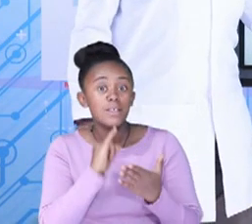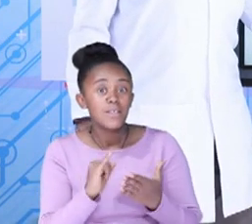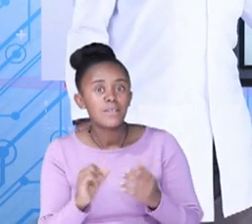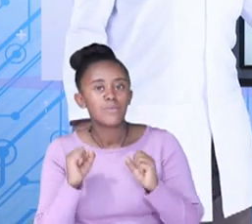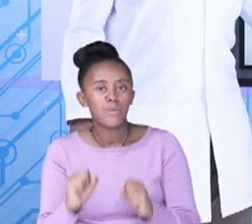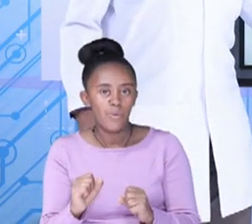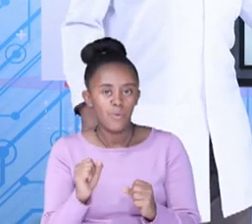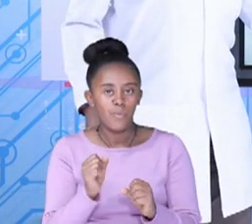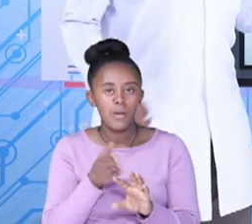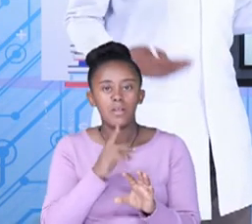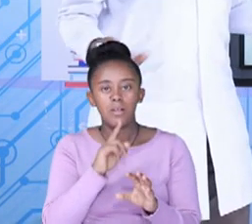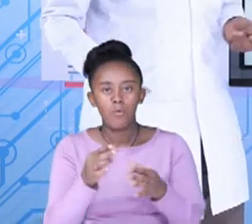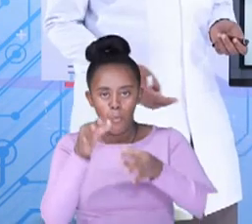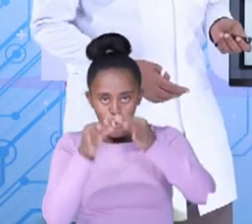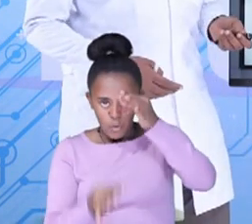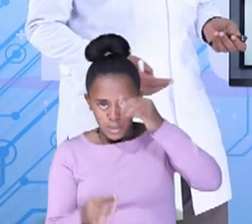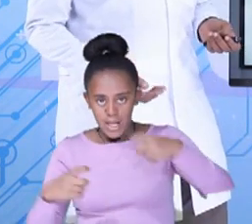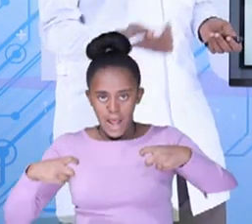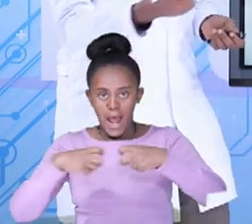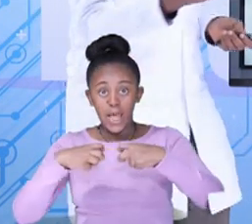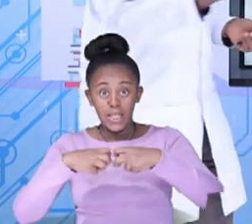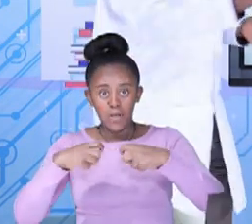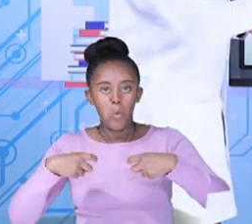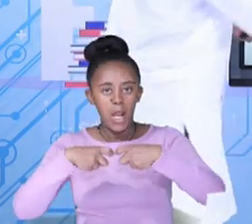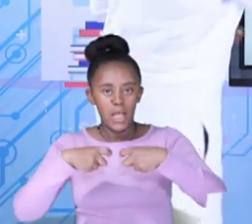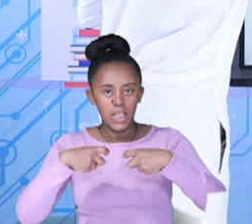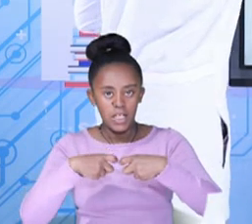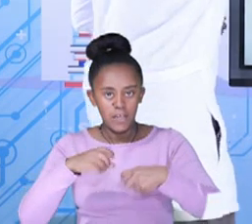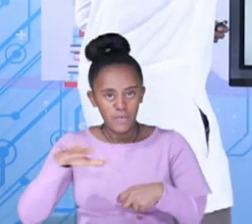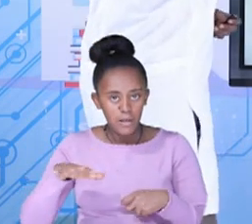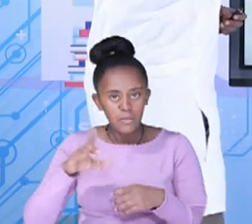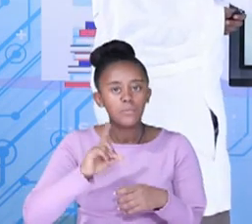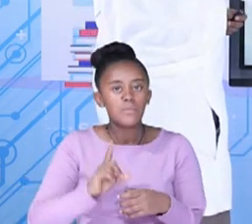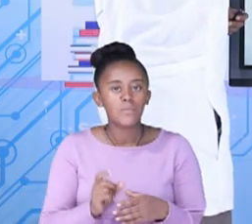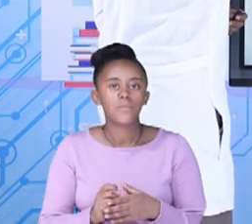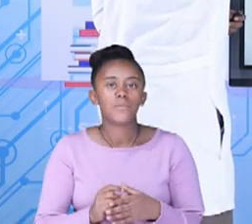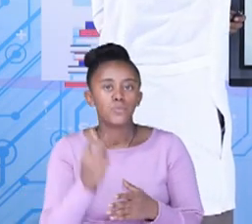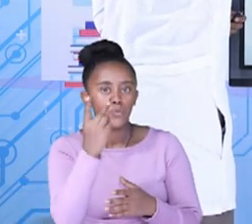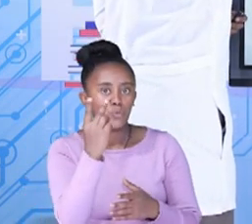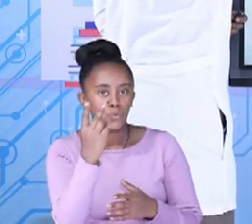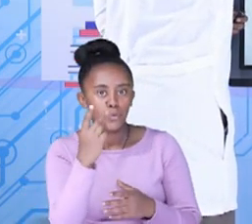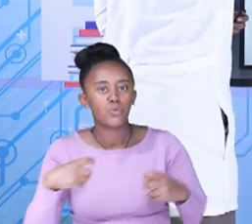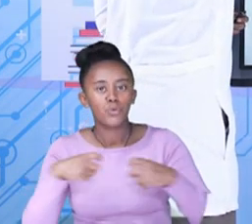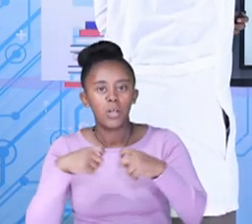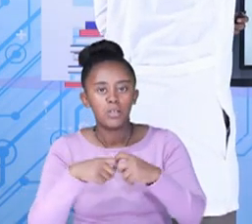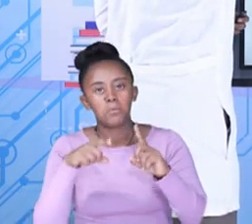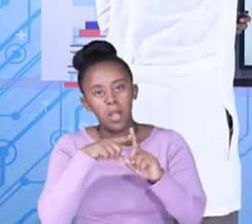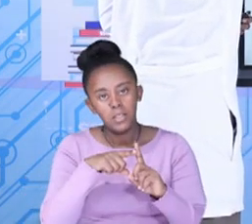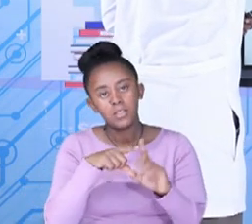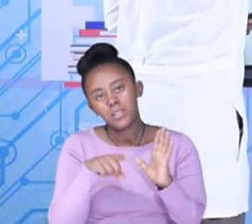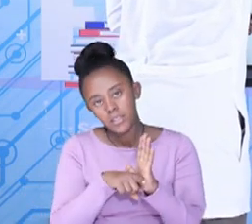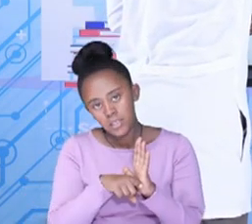strong at the poles. In electric field, you have learned that whenever you have two charges, you can take plus